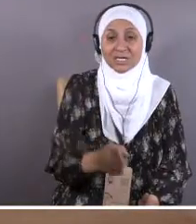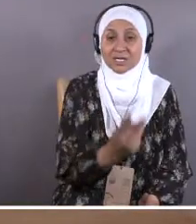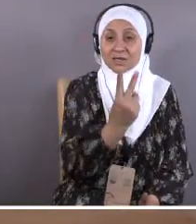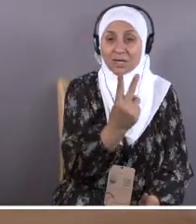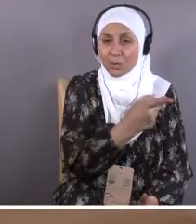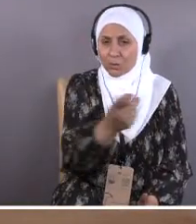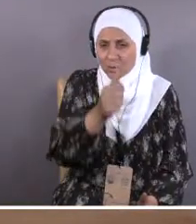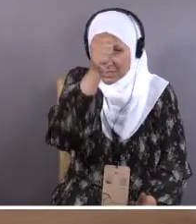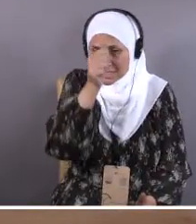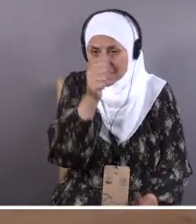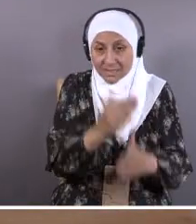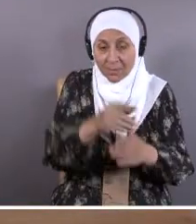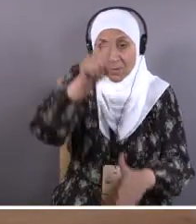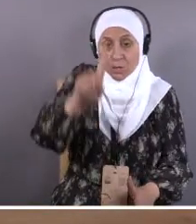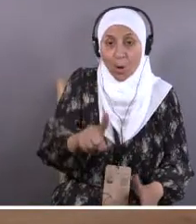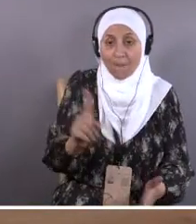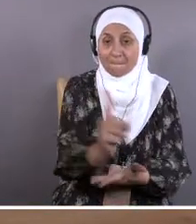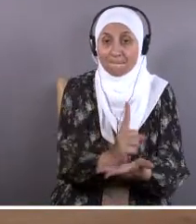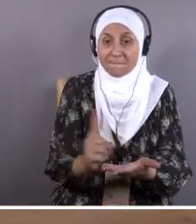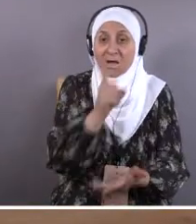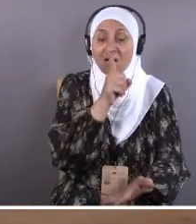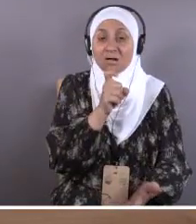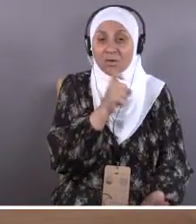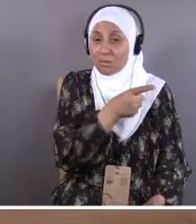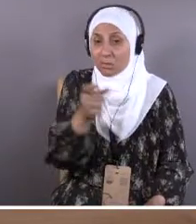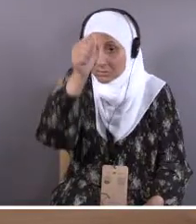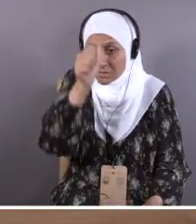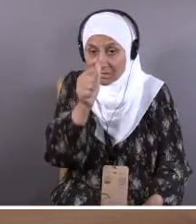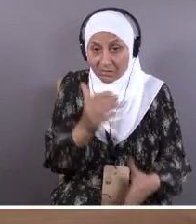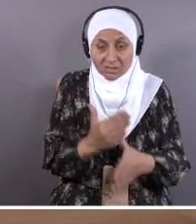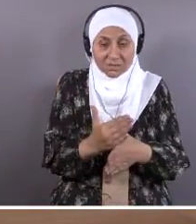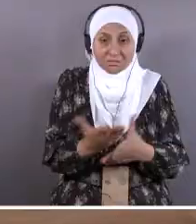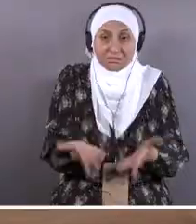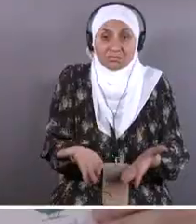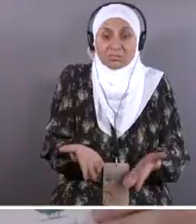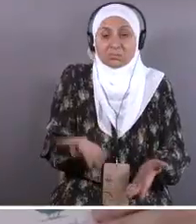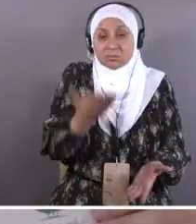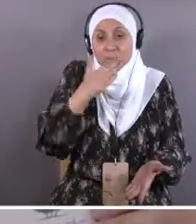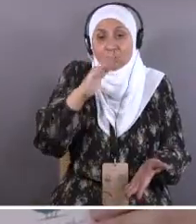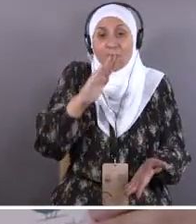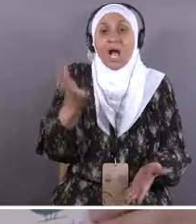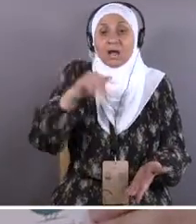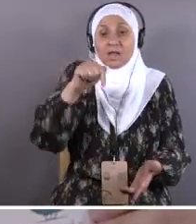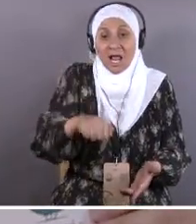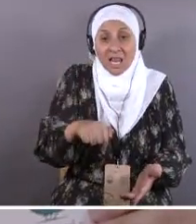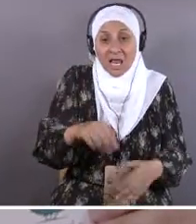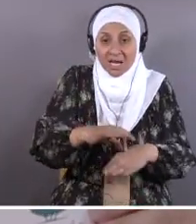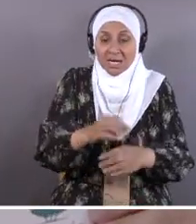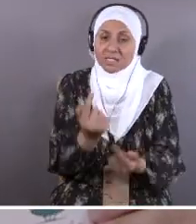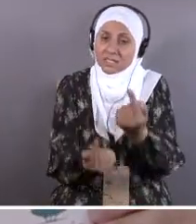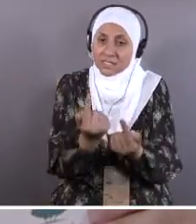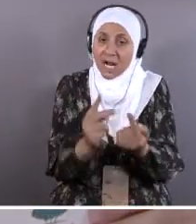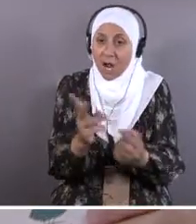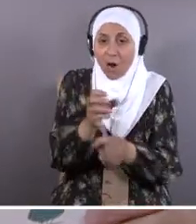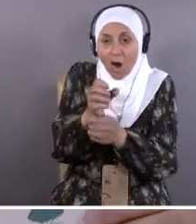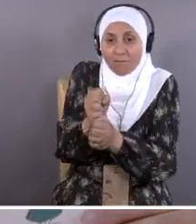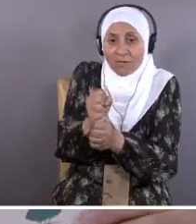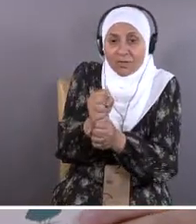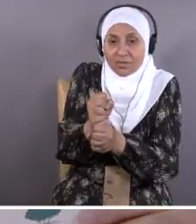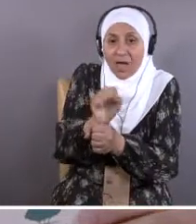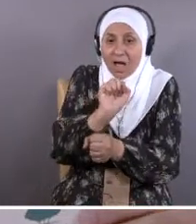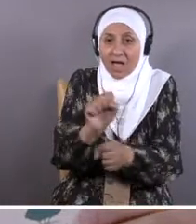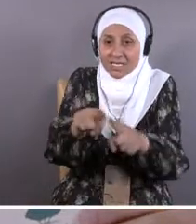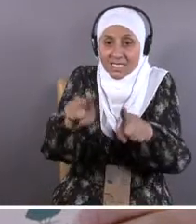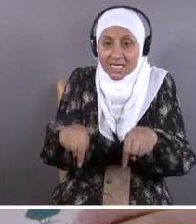on the 26th of February, so this is the National Environment Day in the state of Qatar. So many